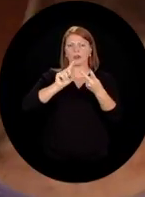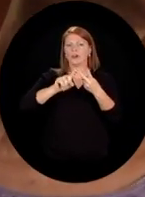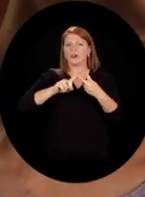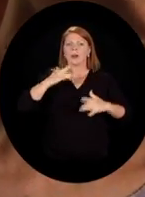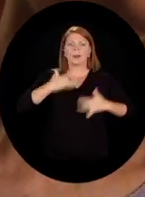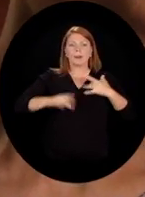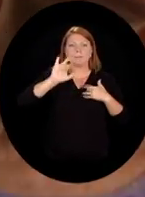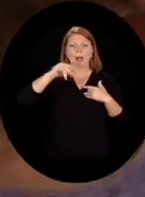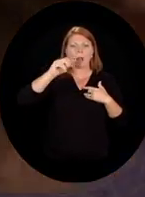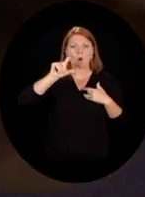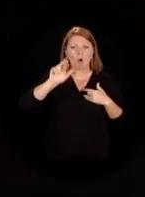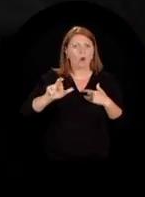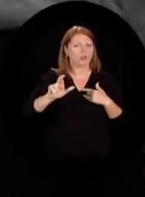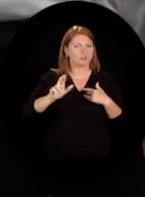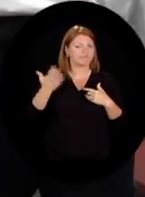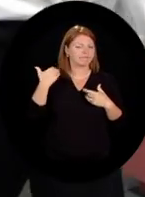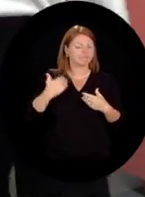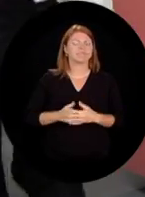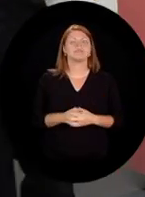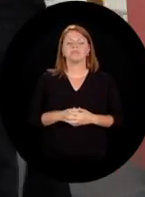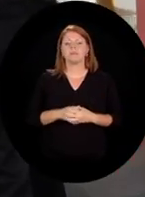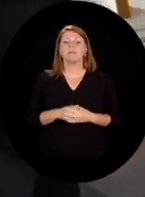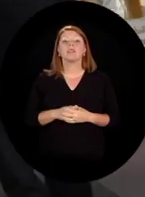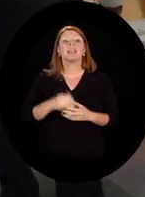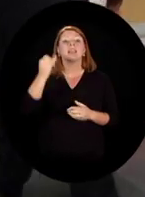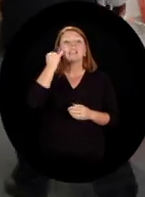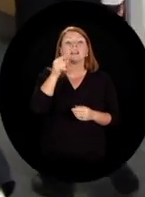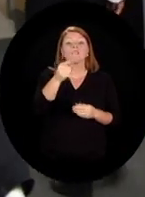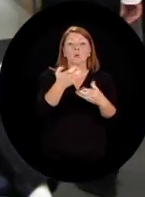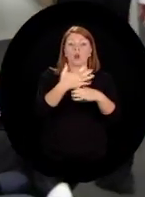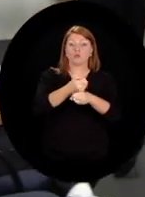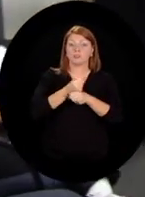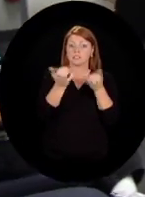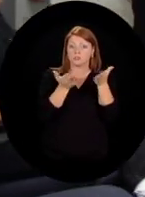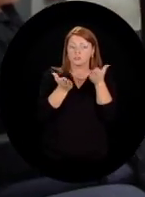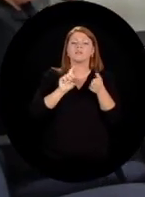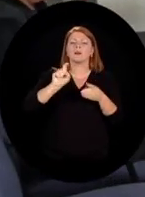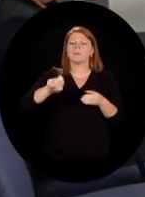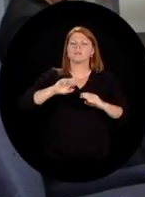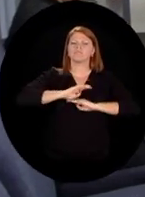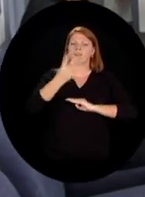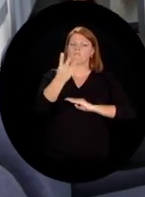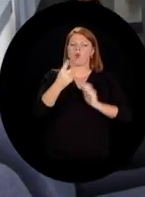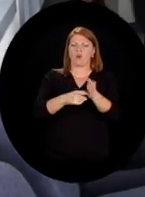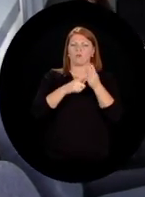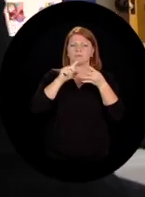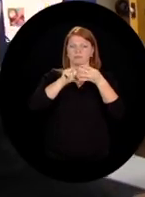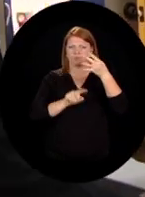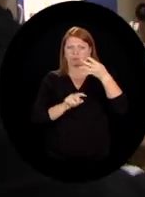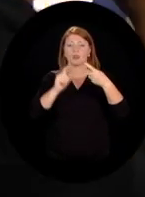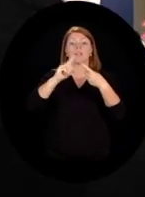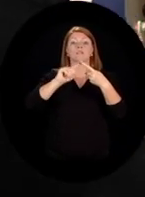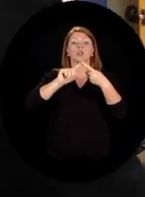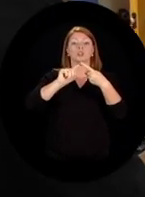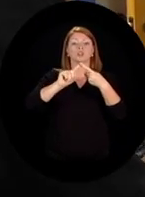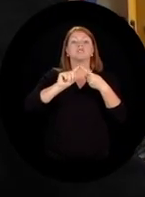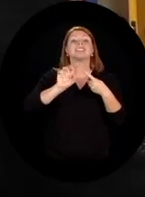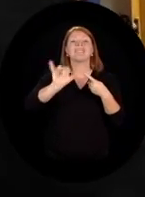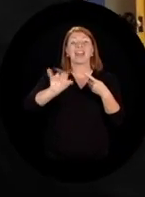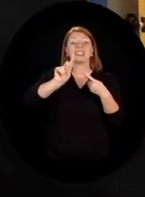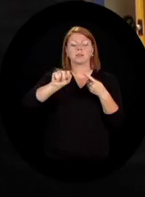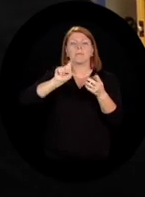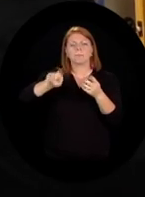with bipolar mental illness. To receive services, you need to meet 4 basic criteria. 1, your